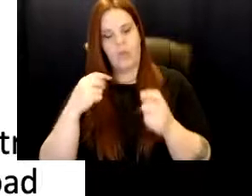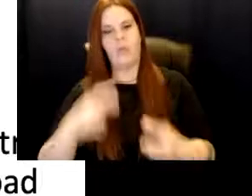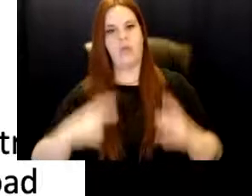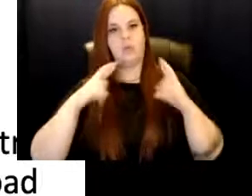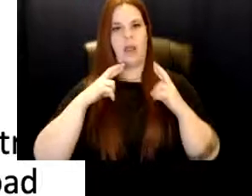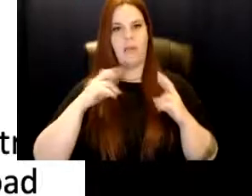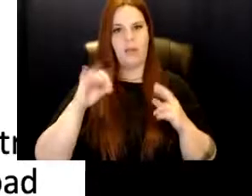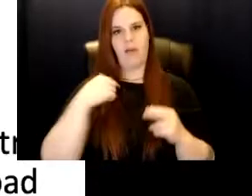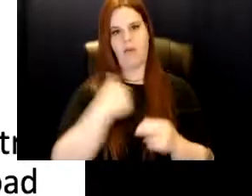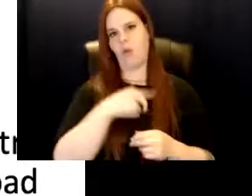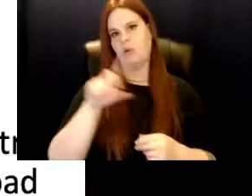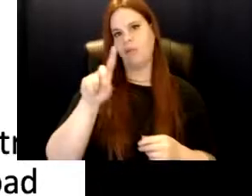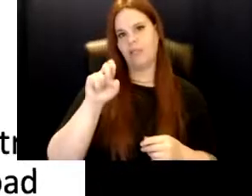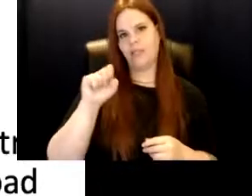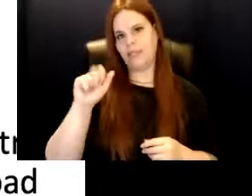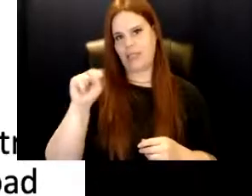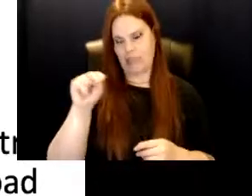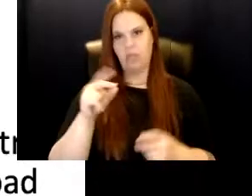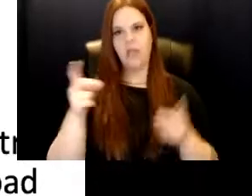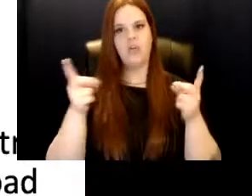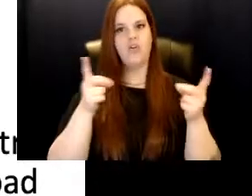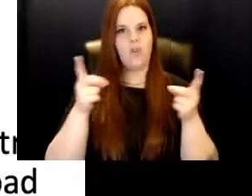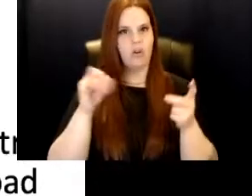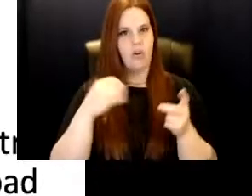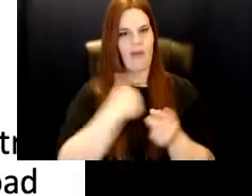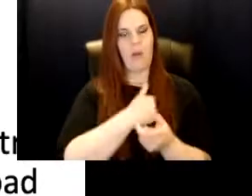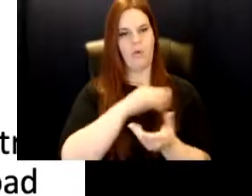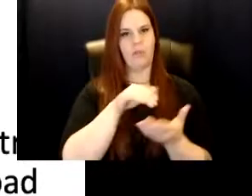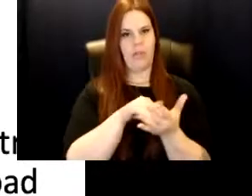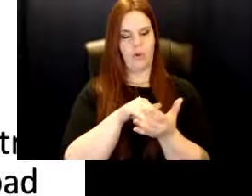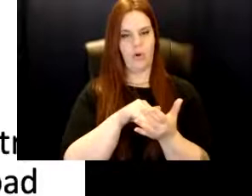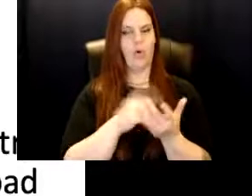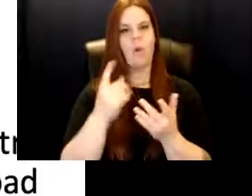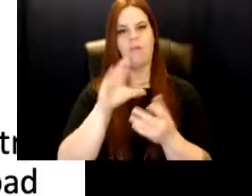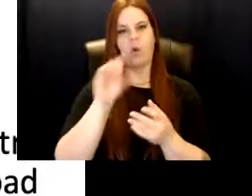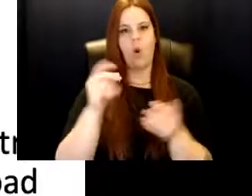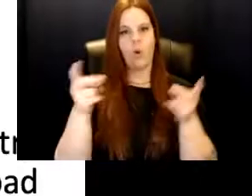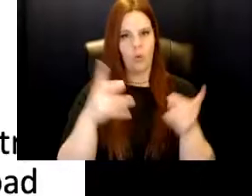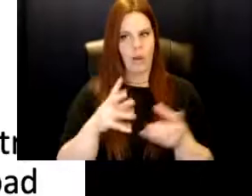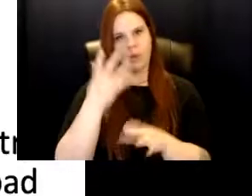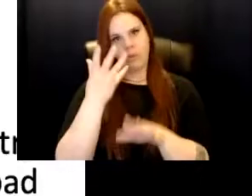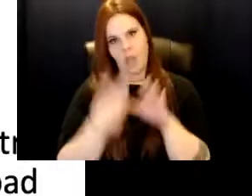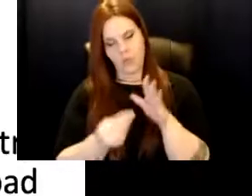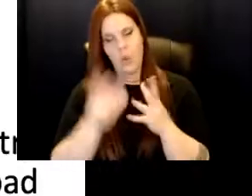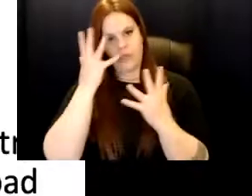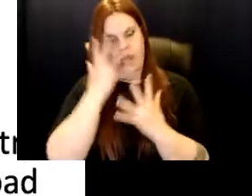of our dean and of our director of our center. One of our co-directors passed away,